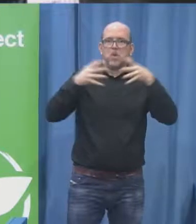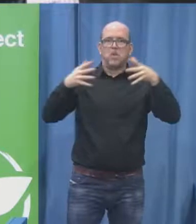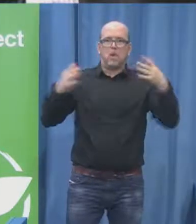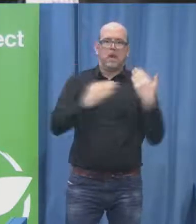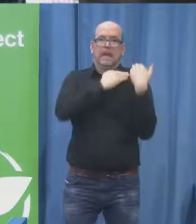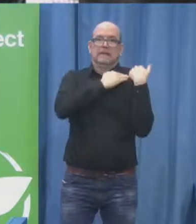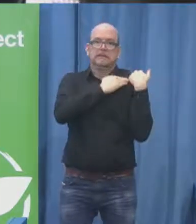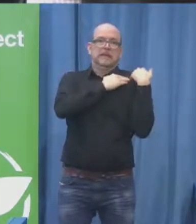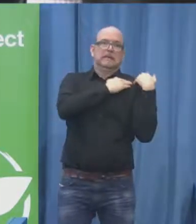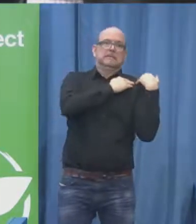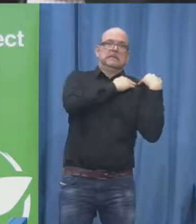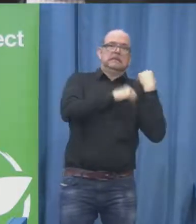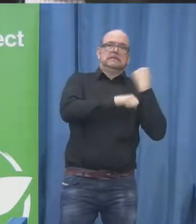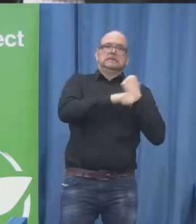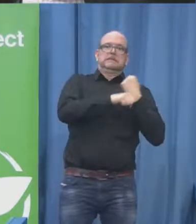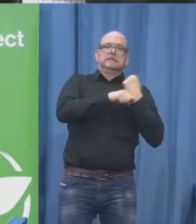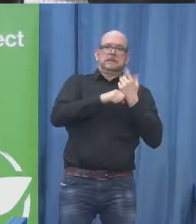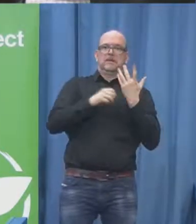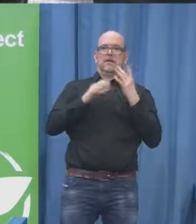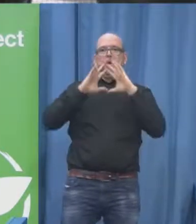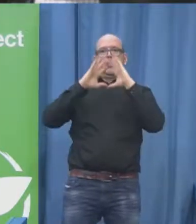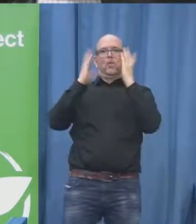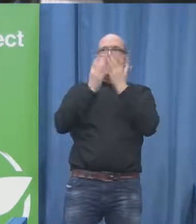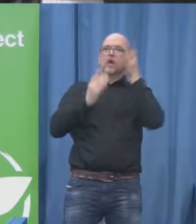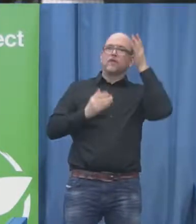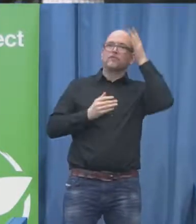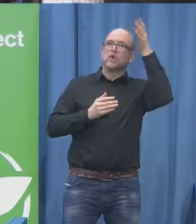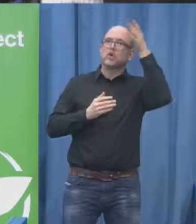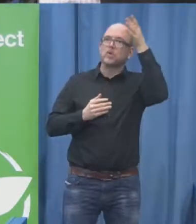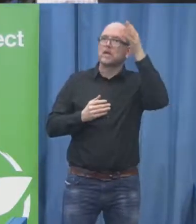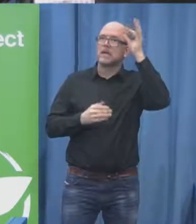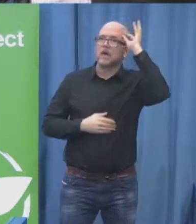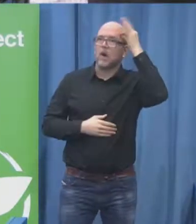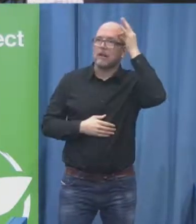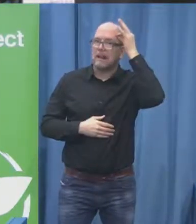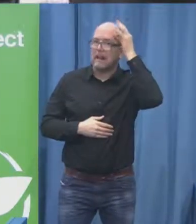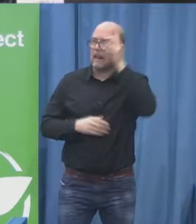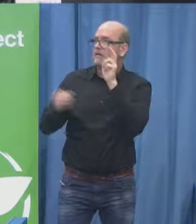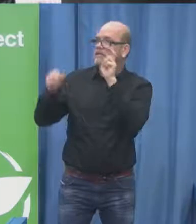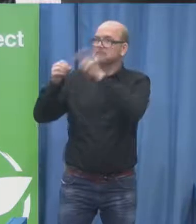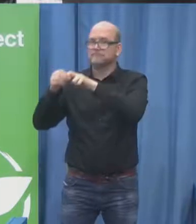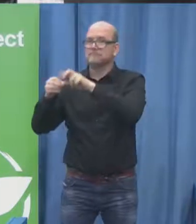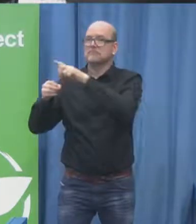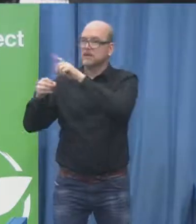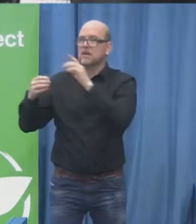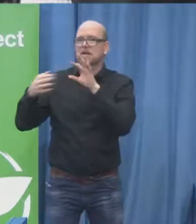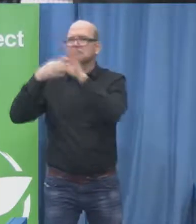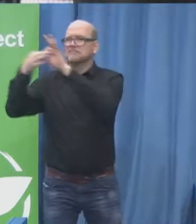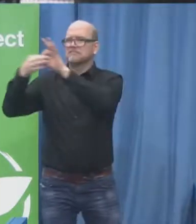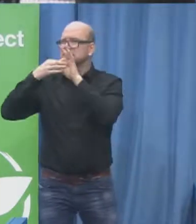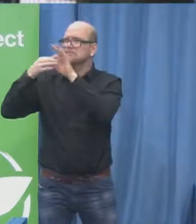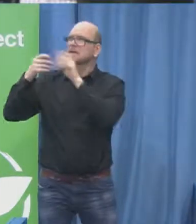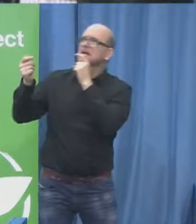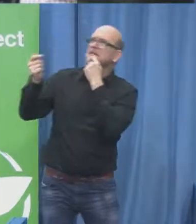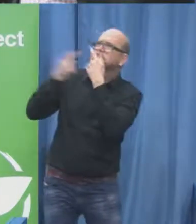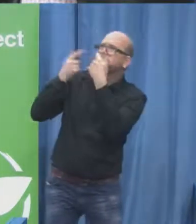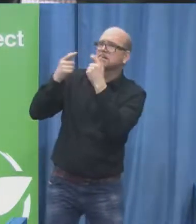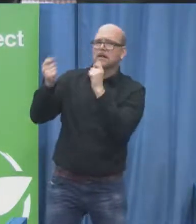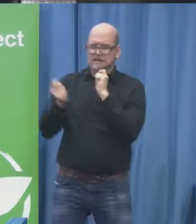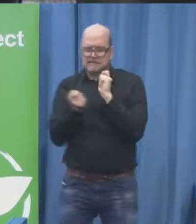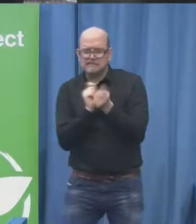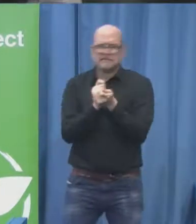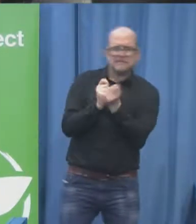in helping to develop our partnership and the network have been enormous. And Ingrid